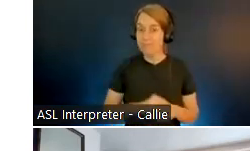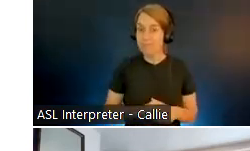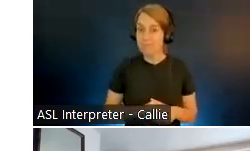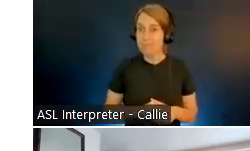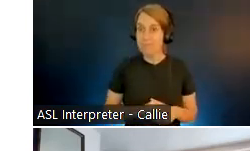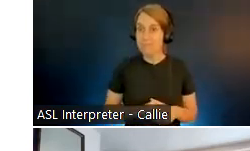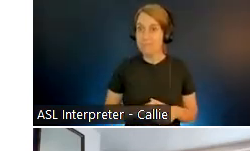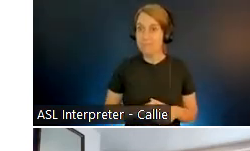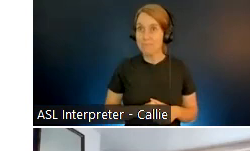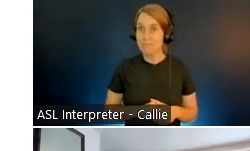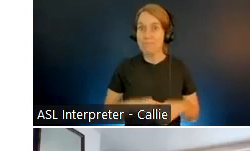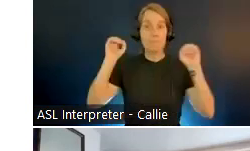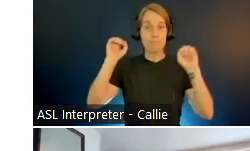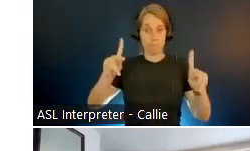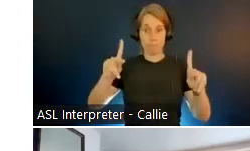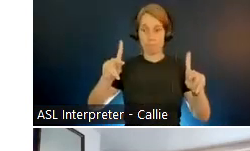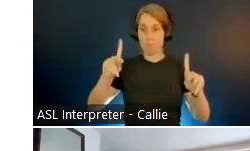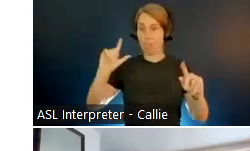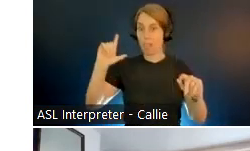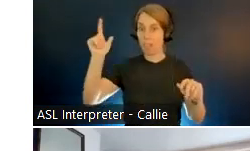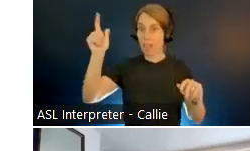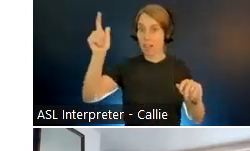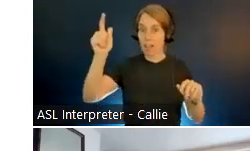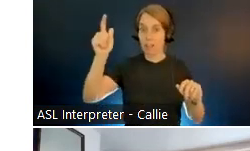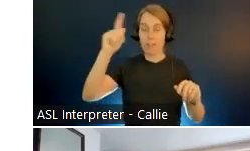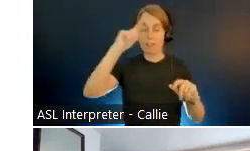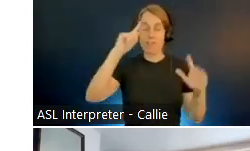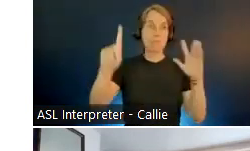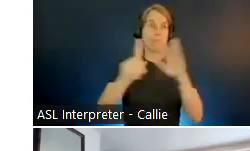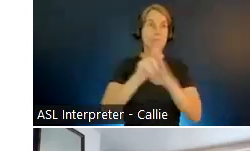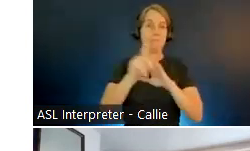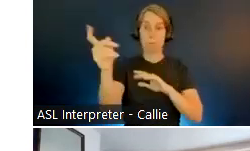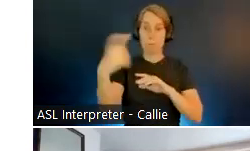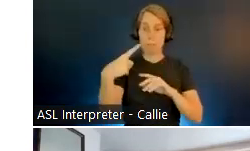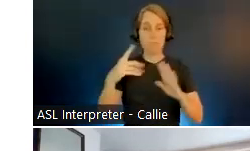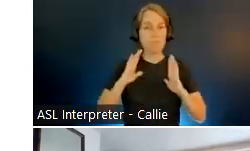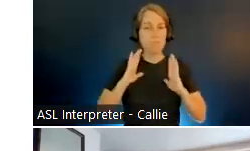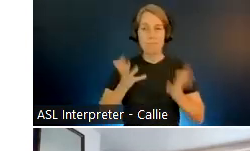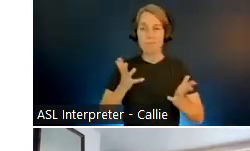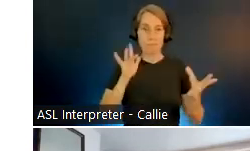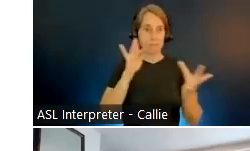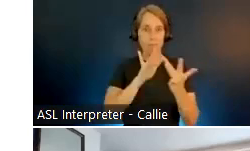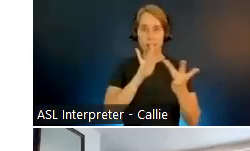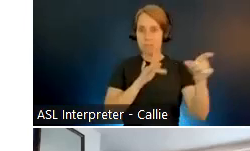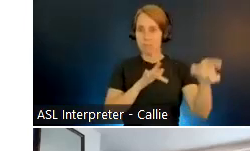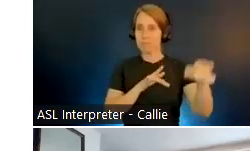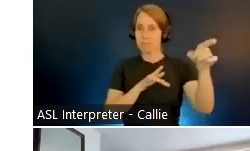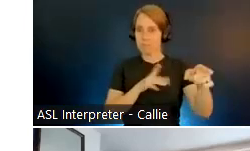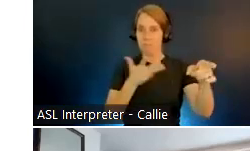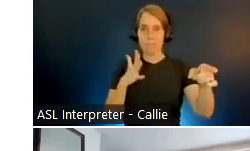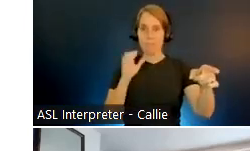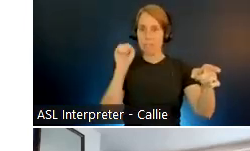Okay, and if you think of questions post presentation, please do take advantage of the contact information we've put